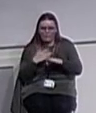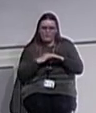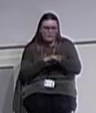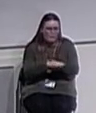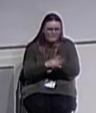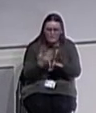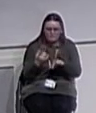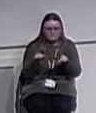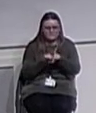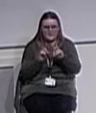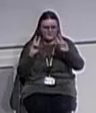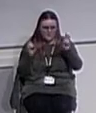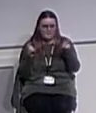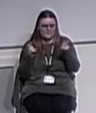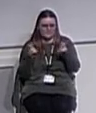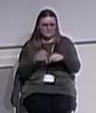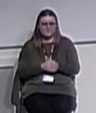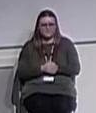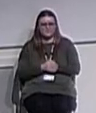of topics.